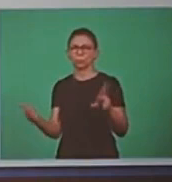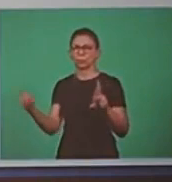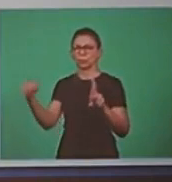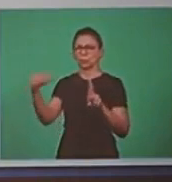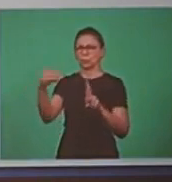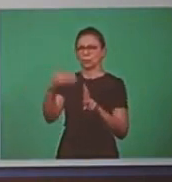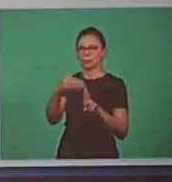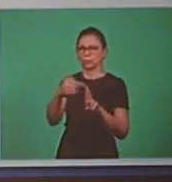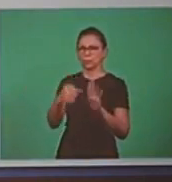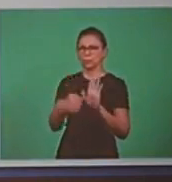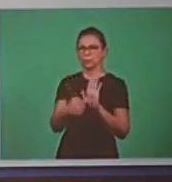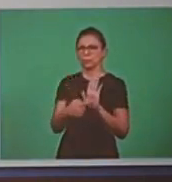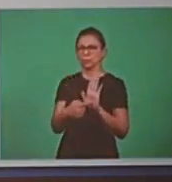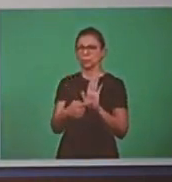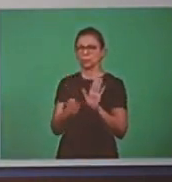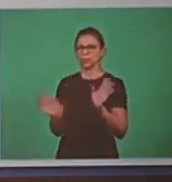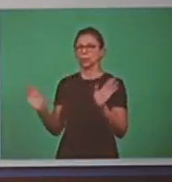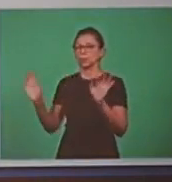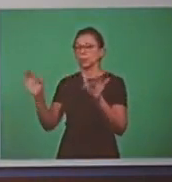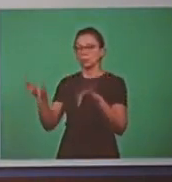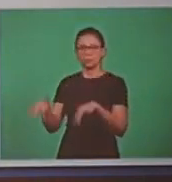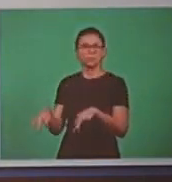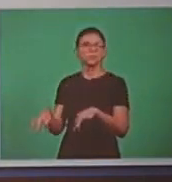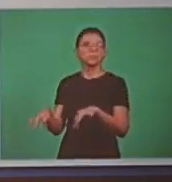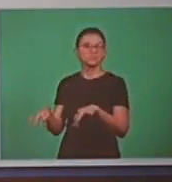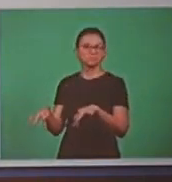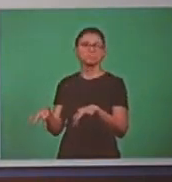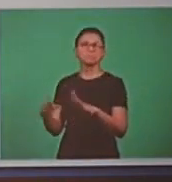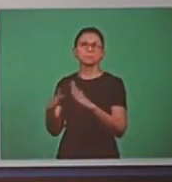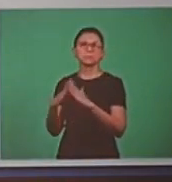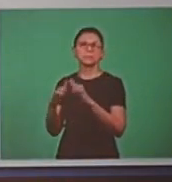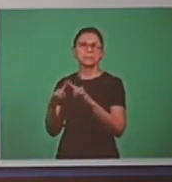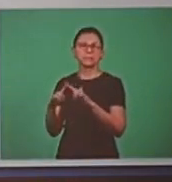for the final time of the journey.